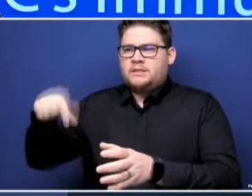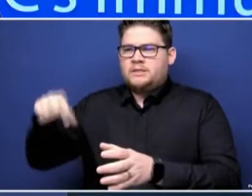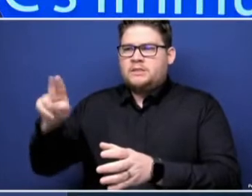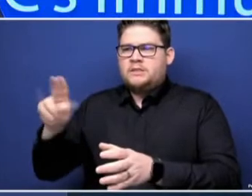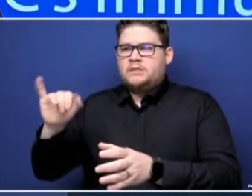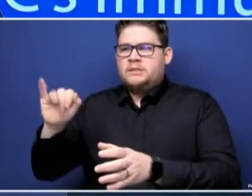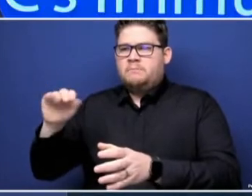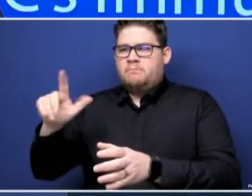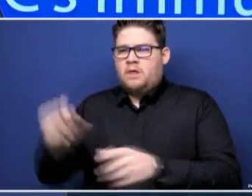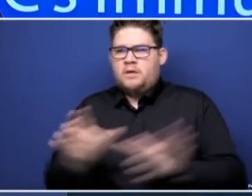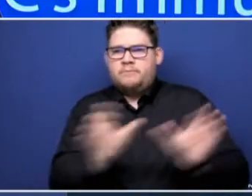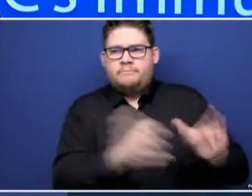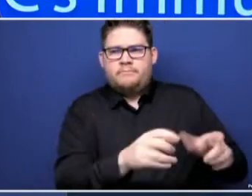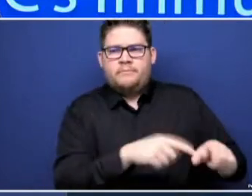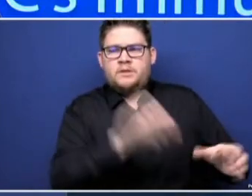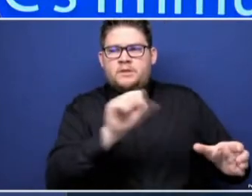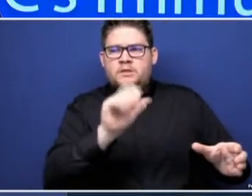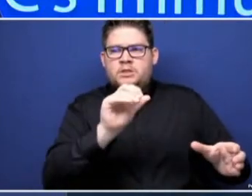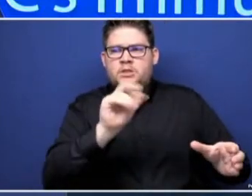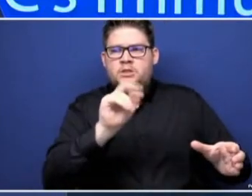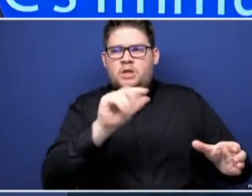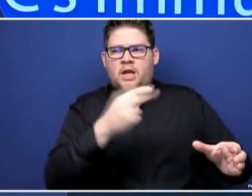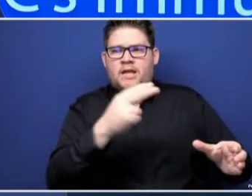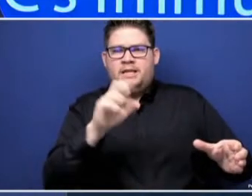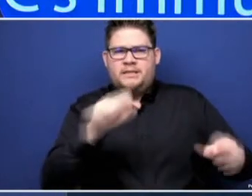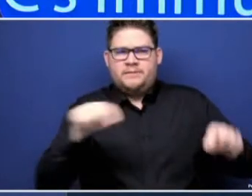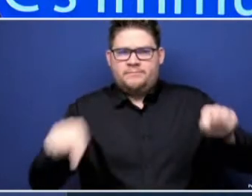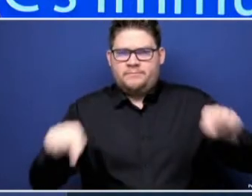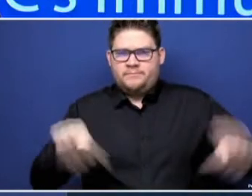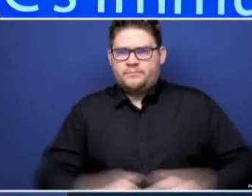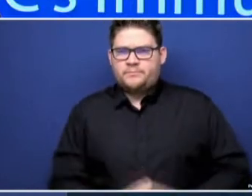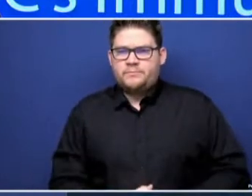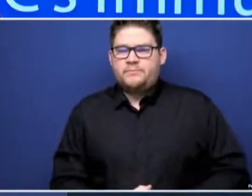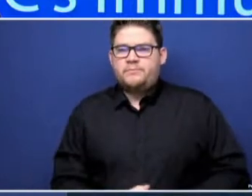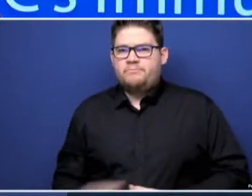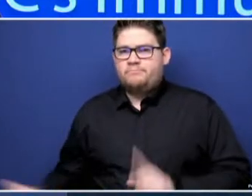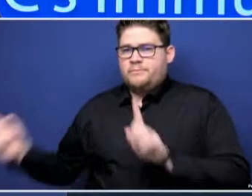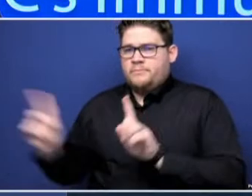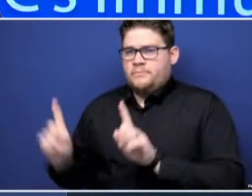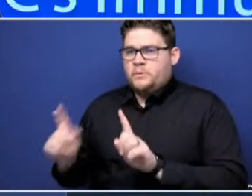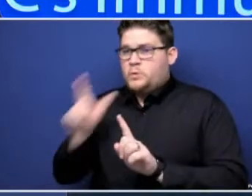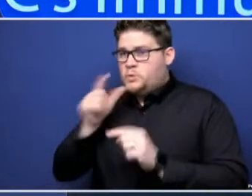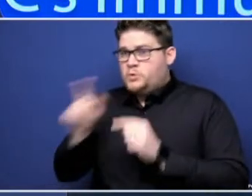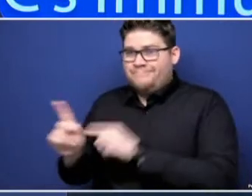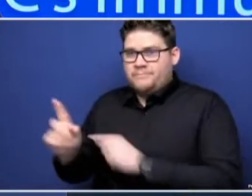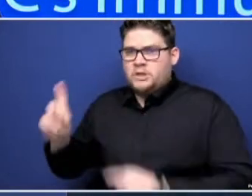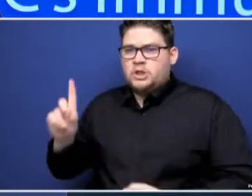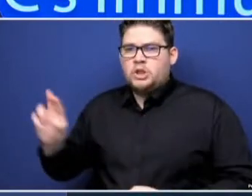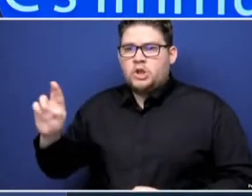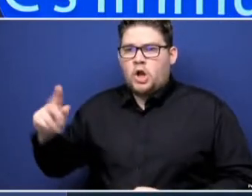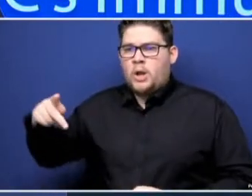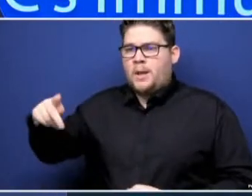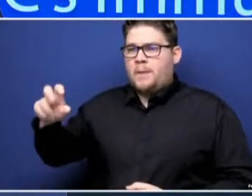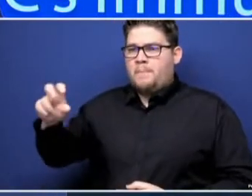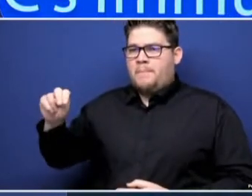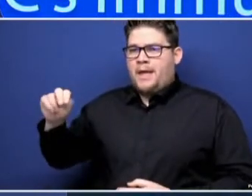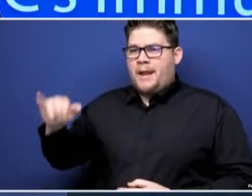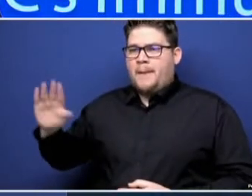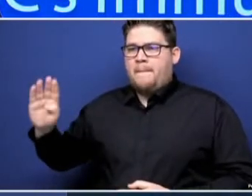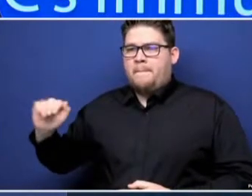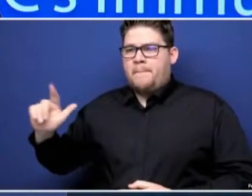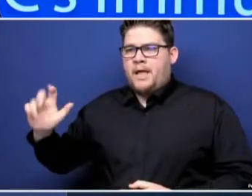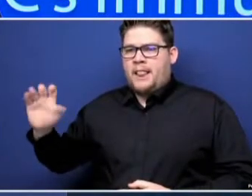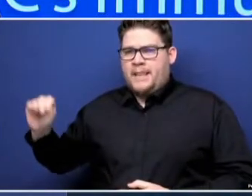Moderna product that we have in increasing numbers, coming from the procurement by the federal government, we also have AstraZeneca that